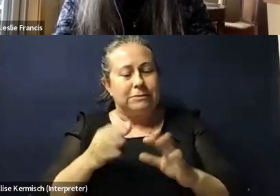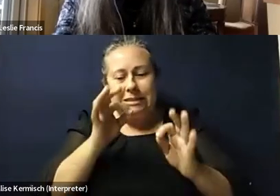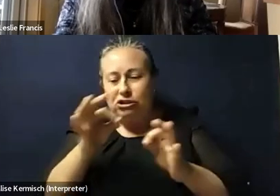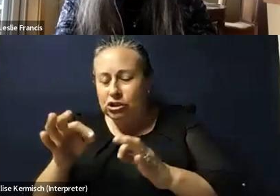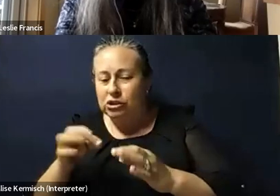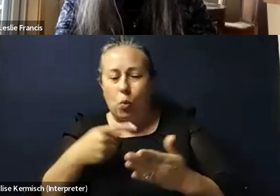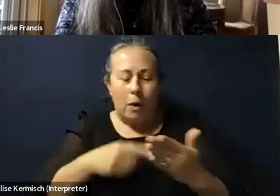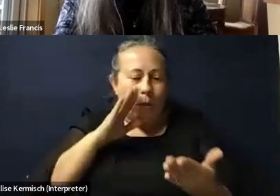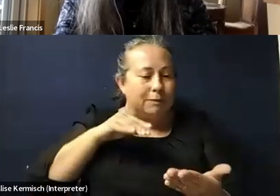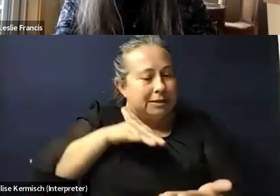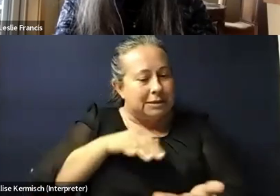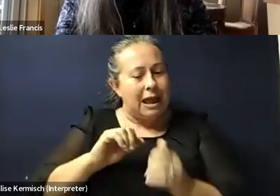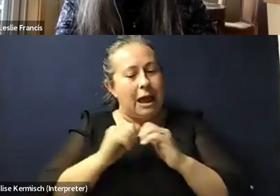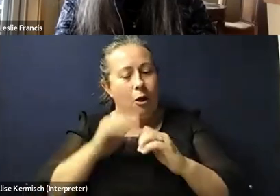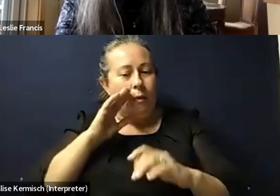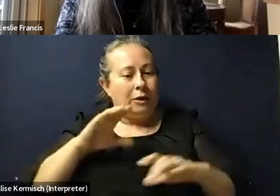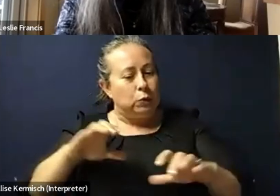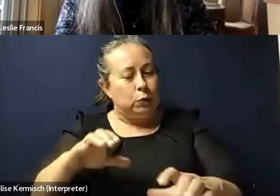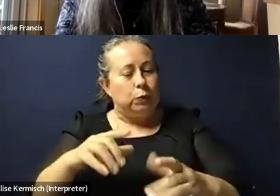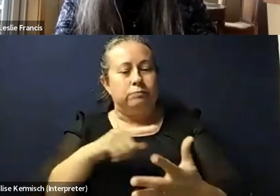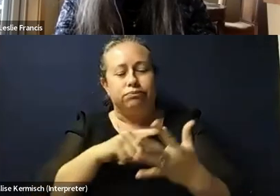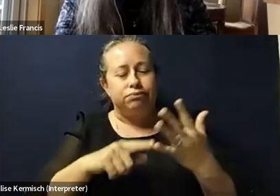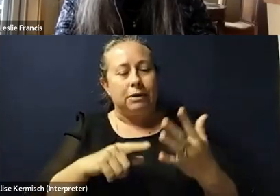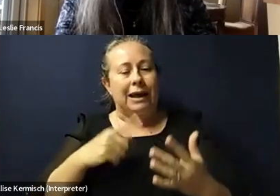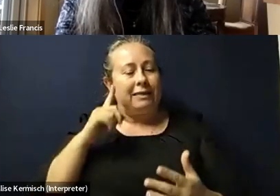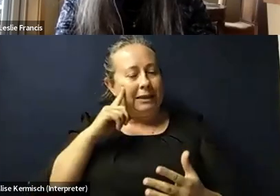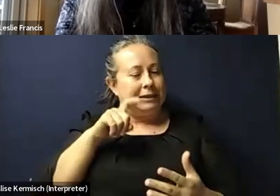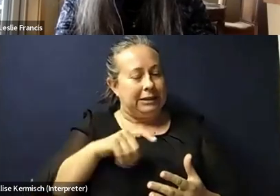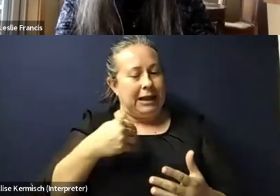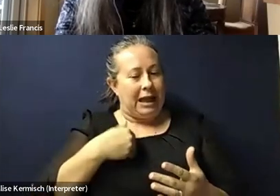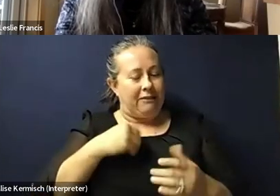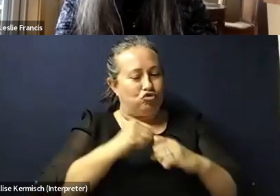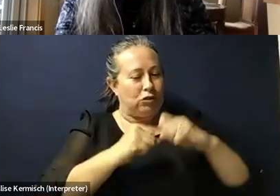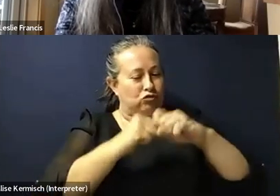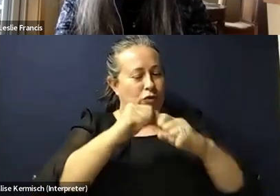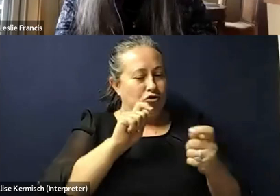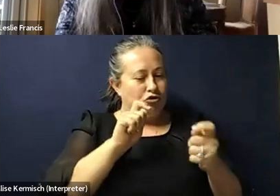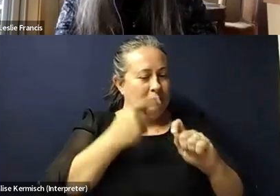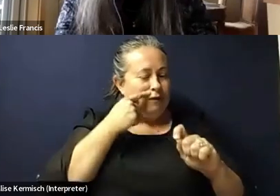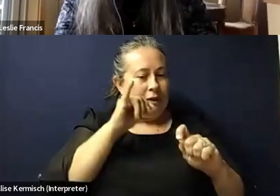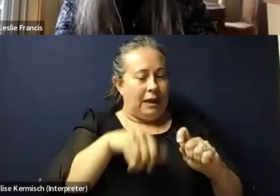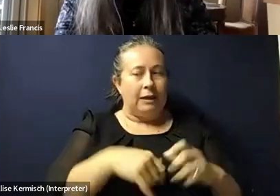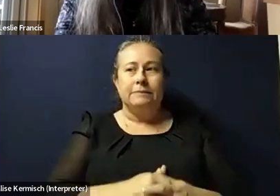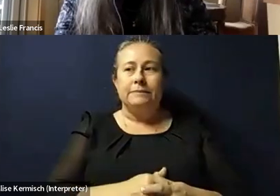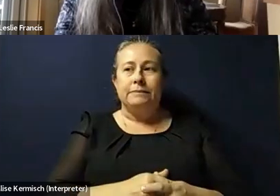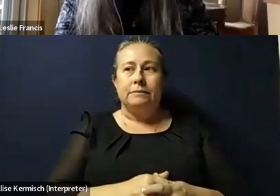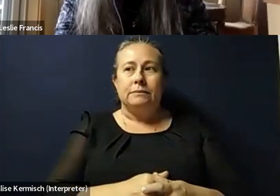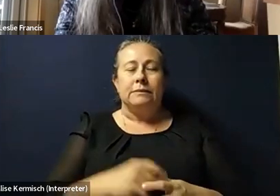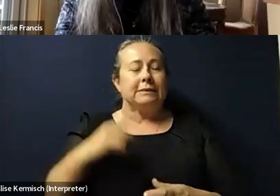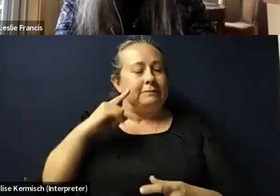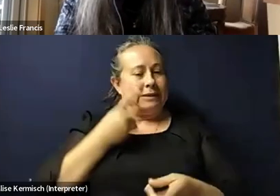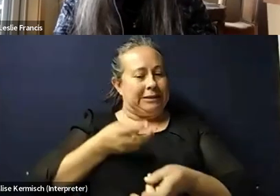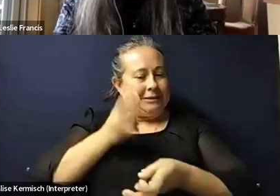be studied, how it will be implemented, and so forth. I think we do need to have structural changes for that. I think it's very